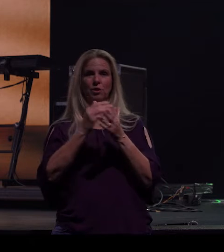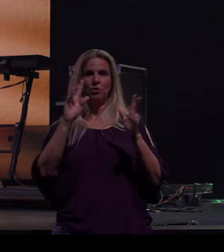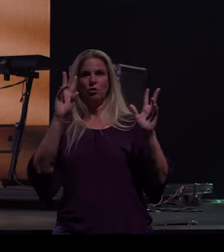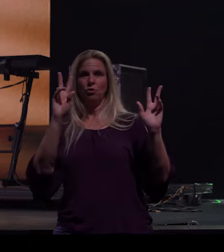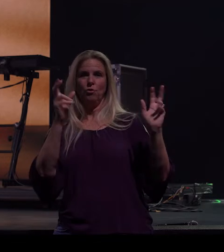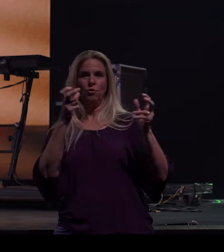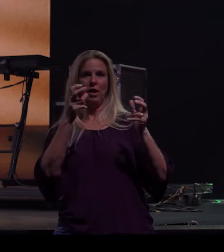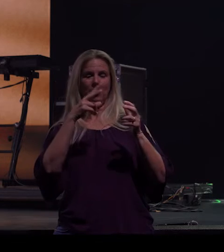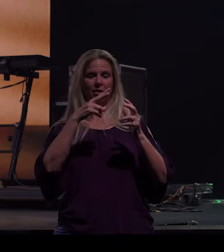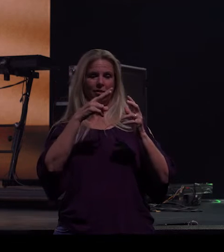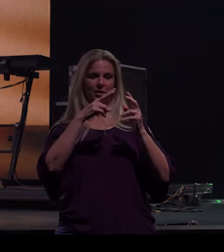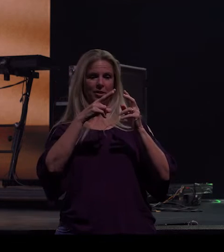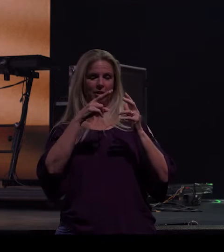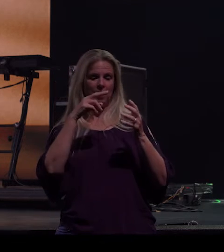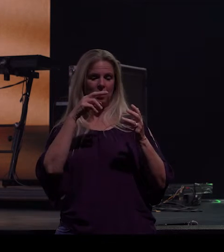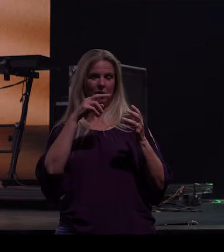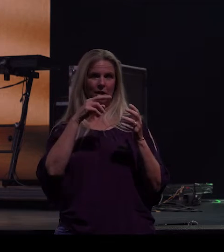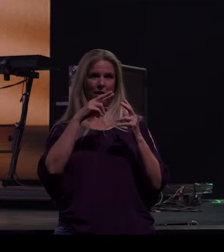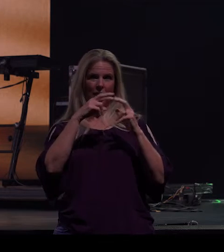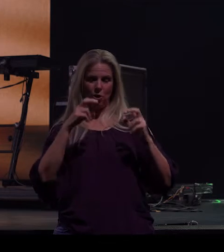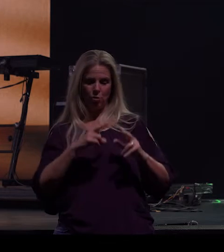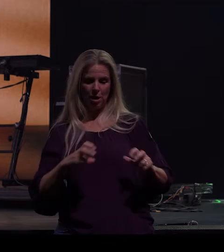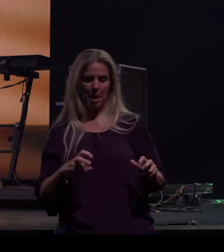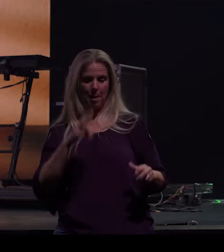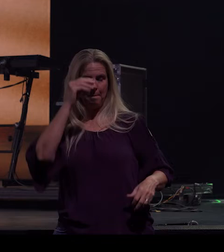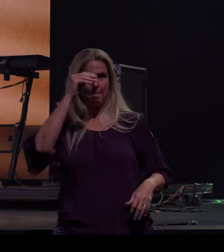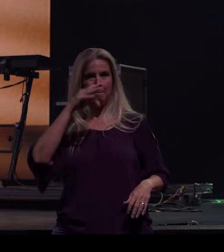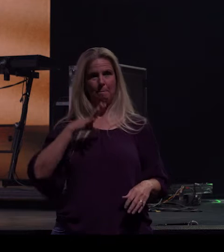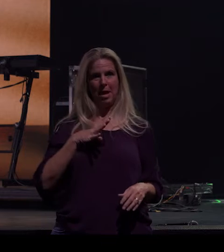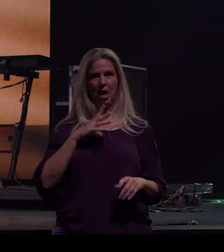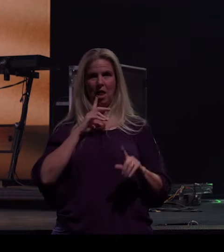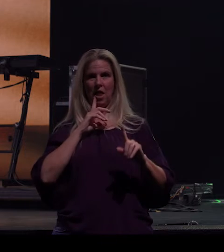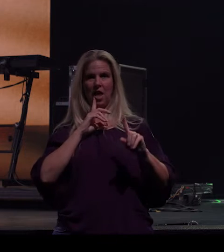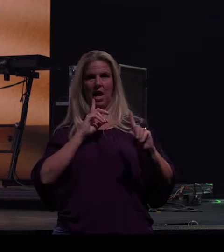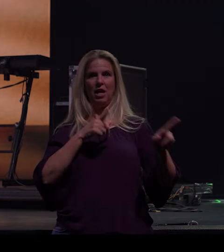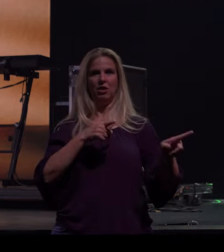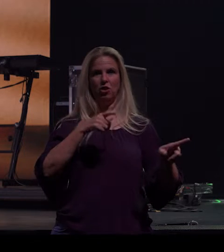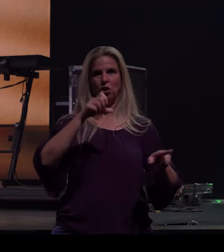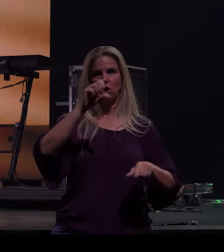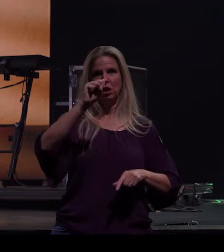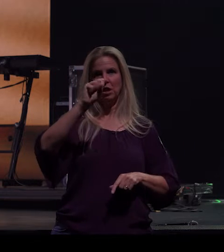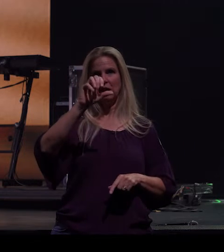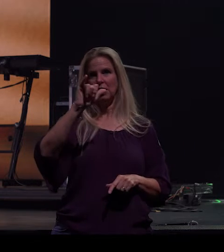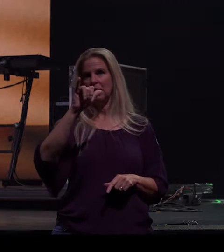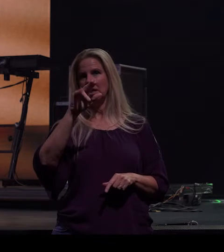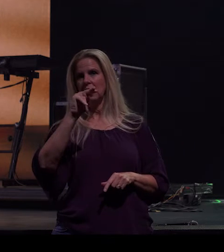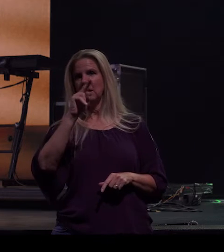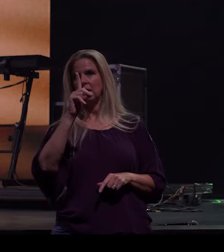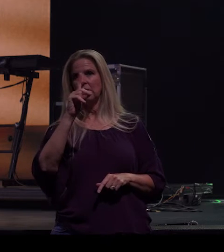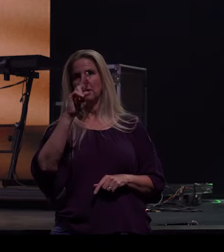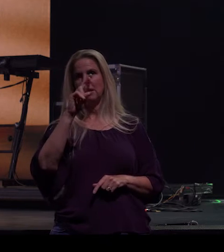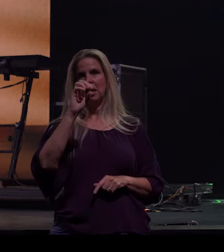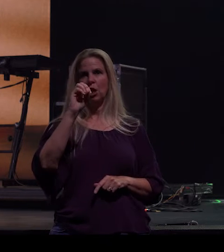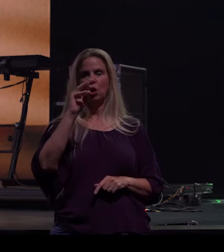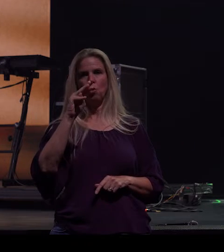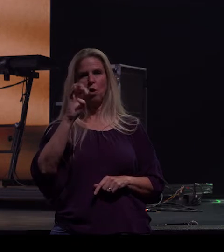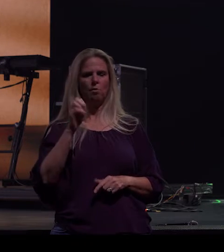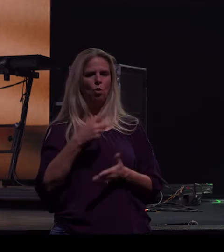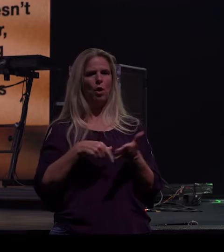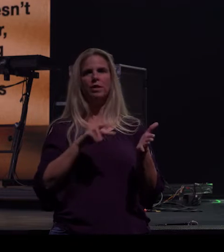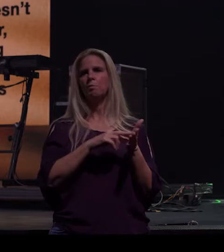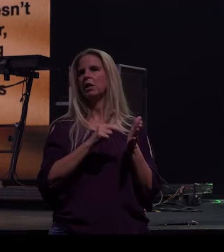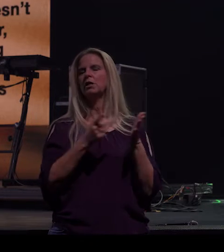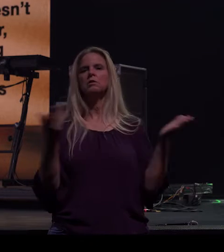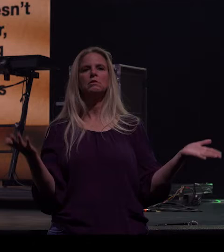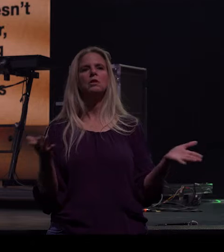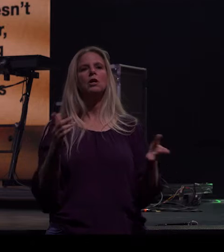research. And here's the phrase they're using. Male answer syndrome. Do you want to know what male answer syndrome is? It's